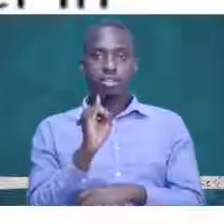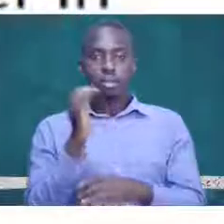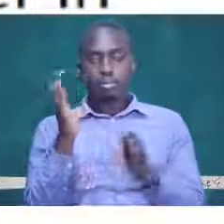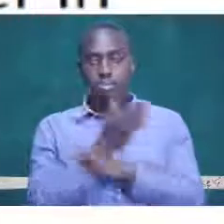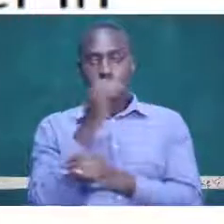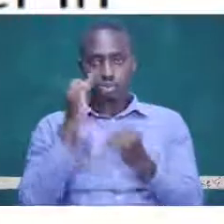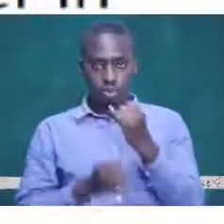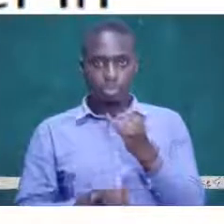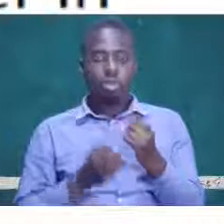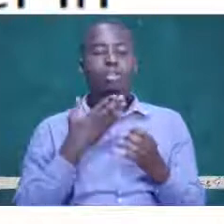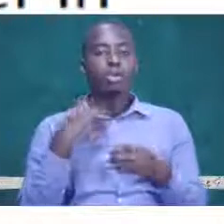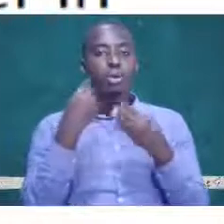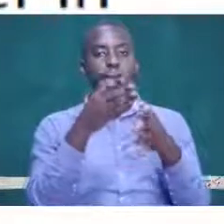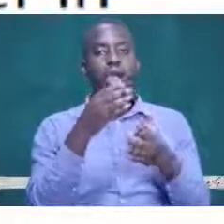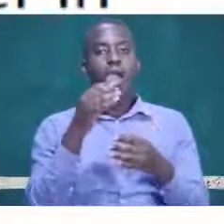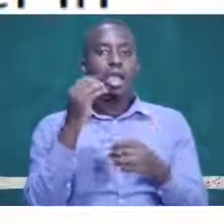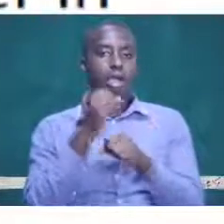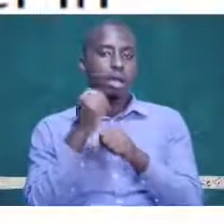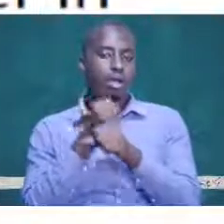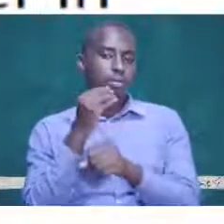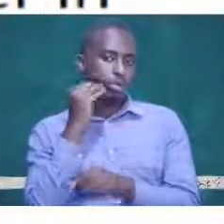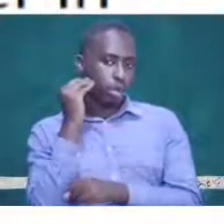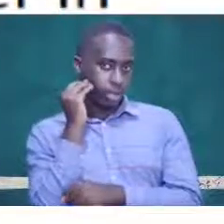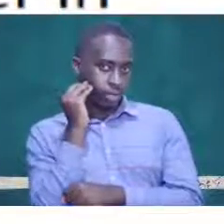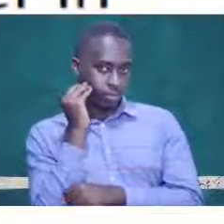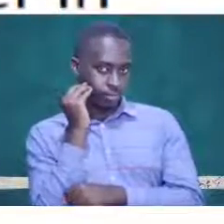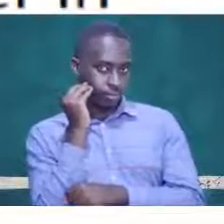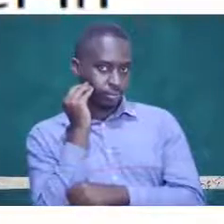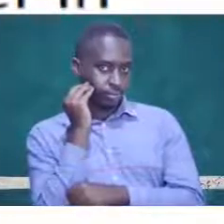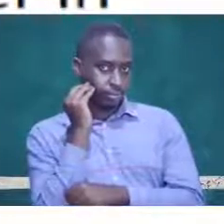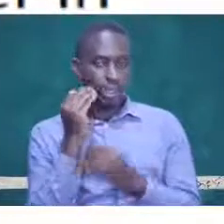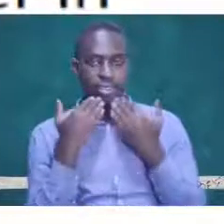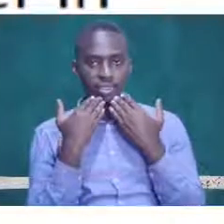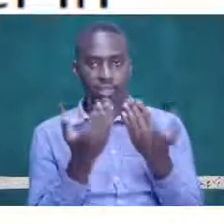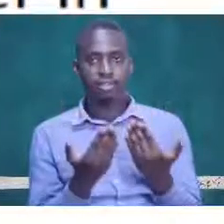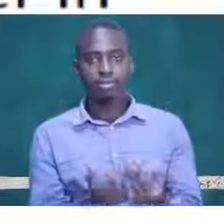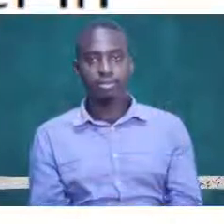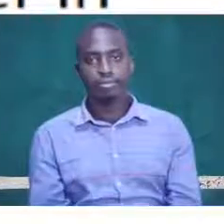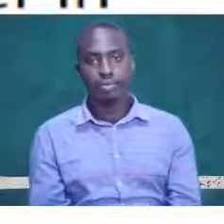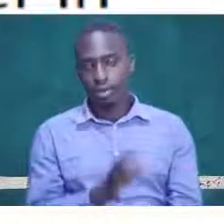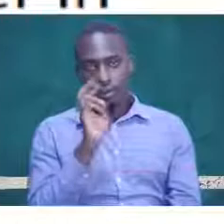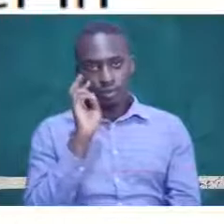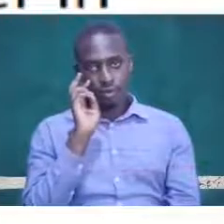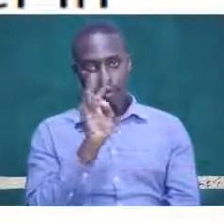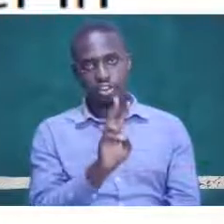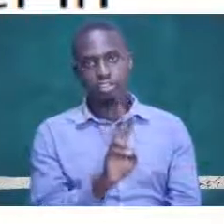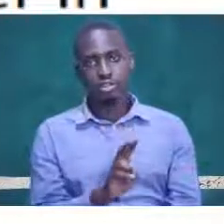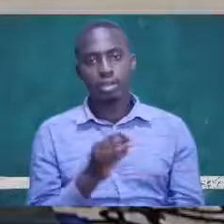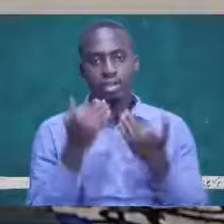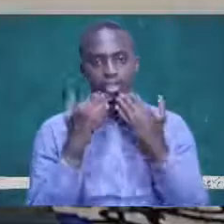to leave you with the assignment. Thank you for watching.